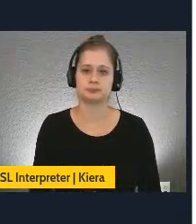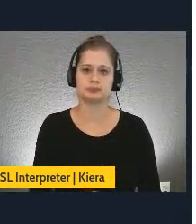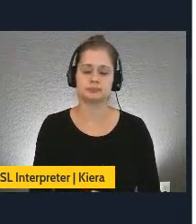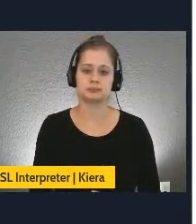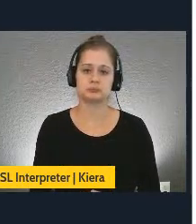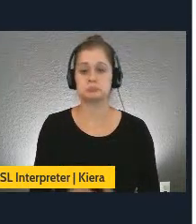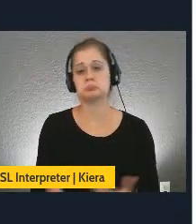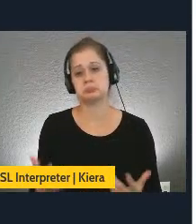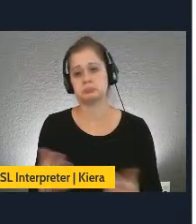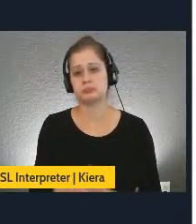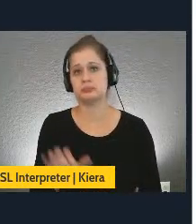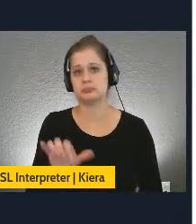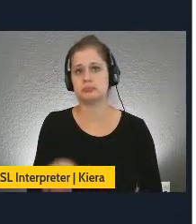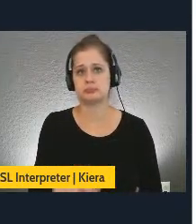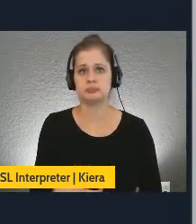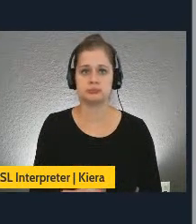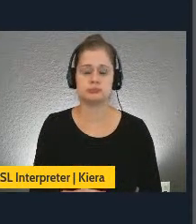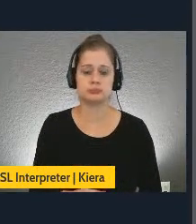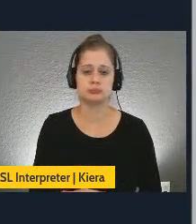Yeah.